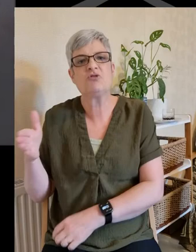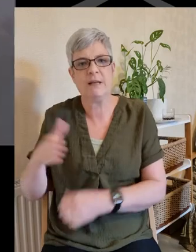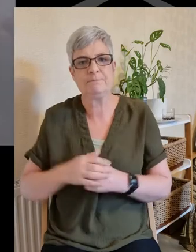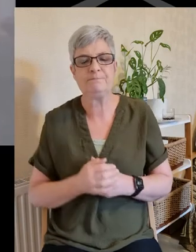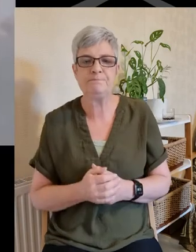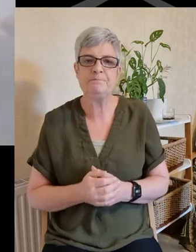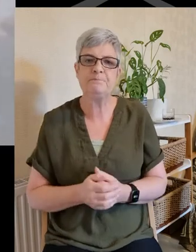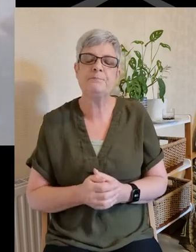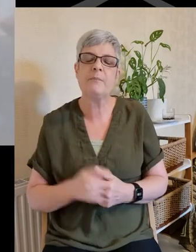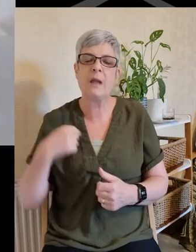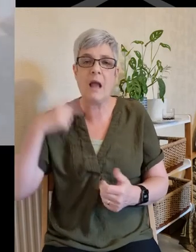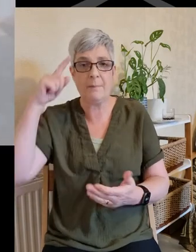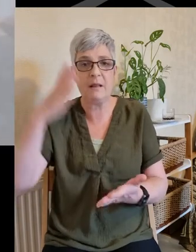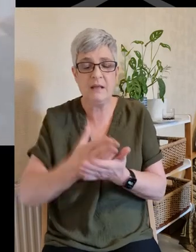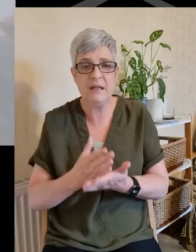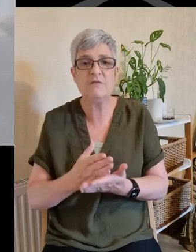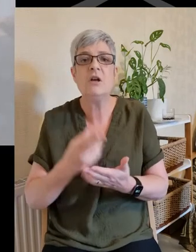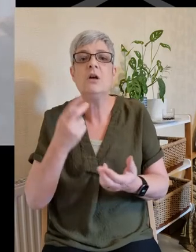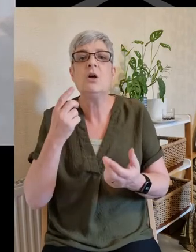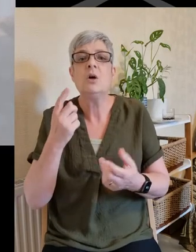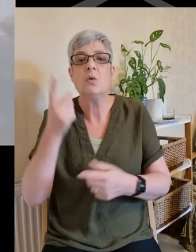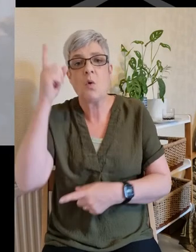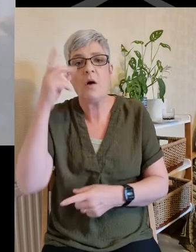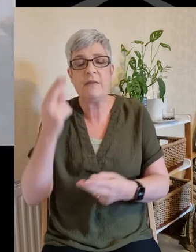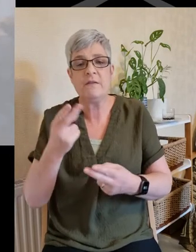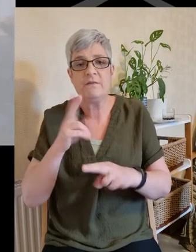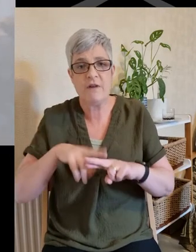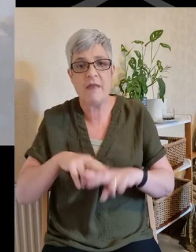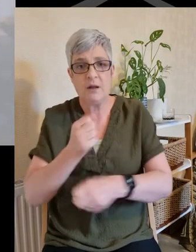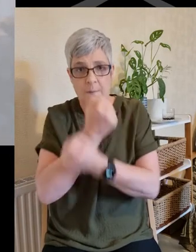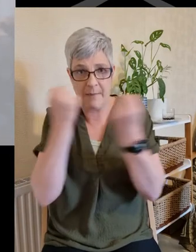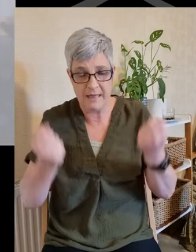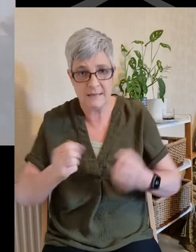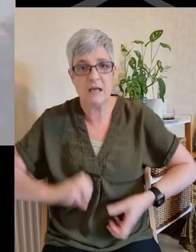screen. I believe in God, the Father.